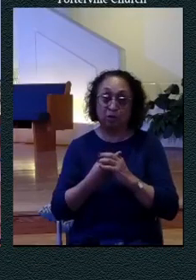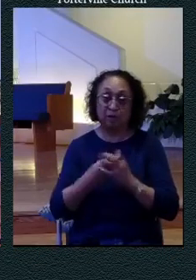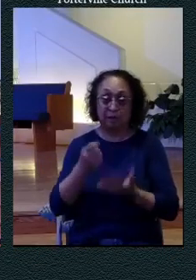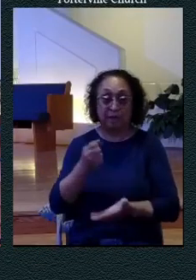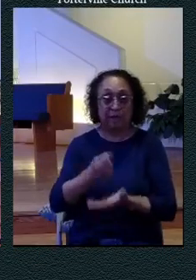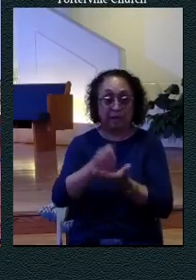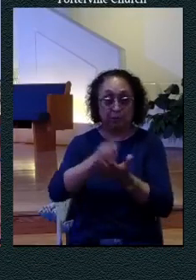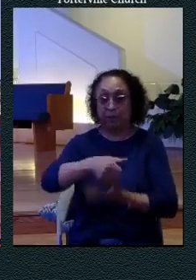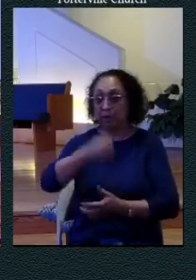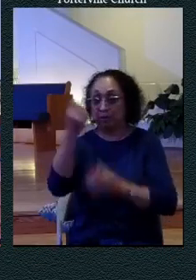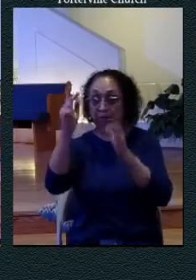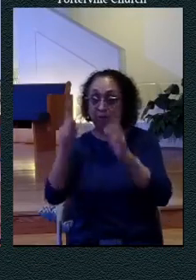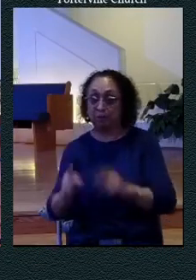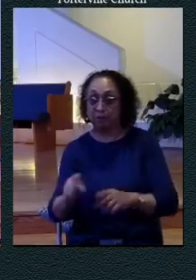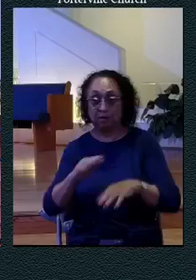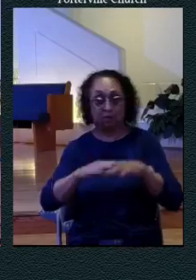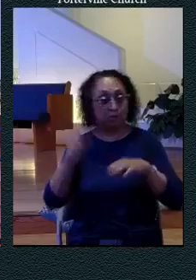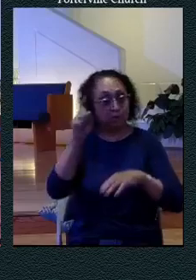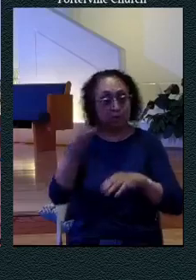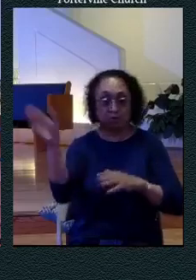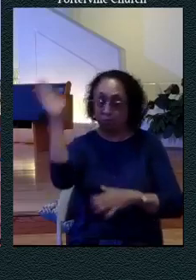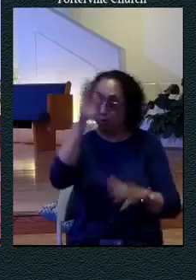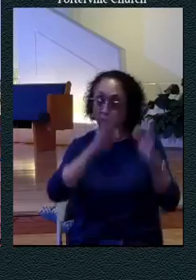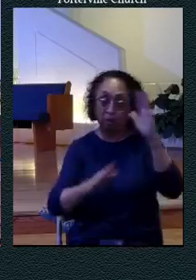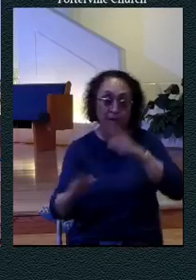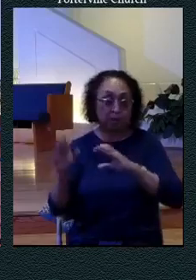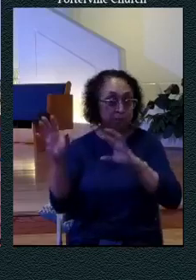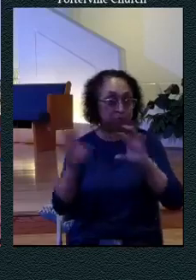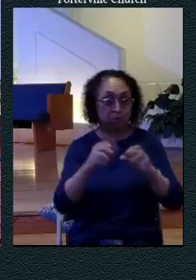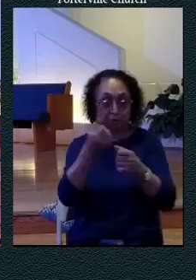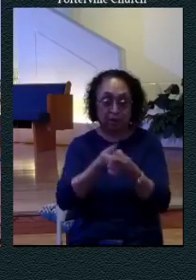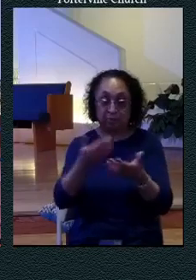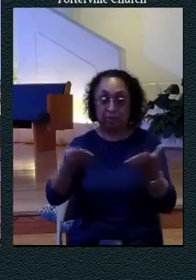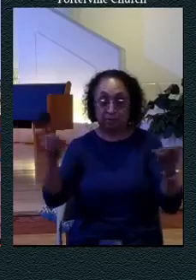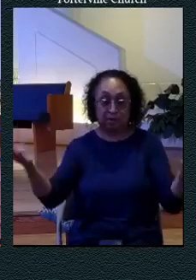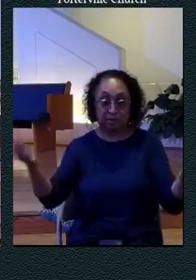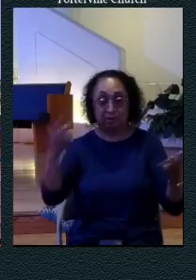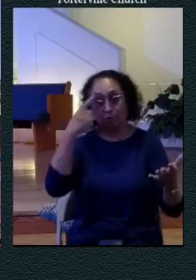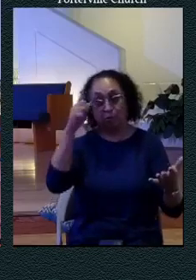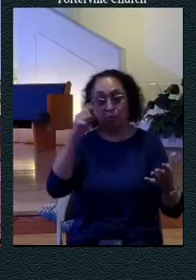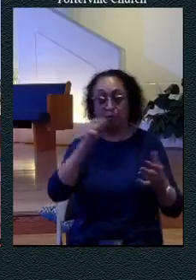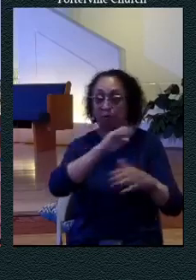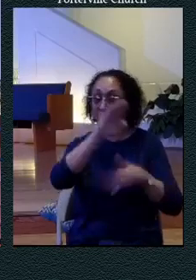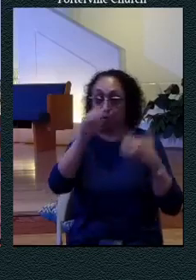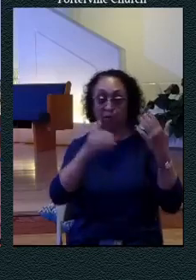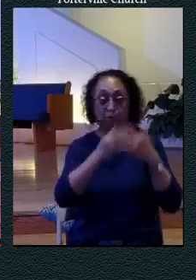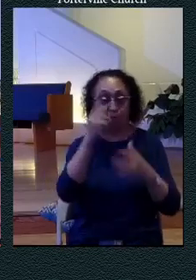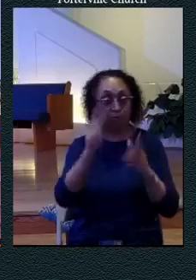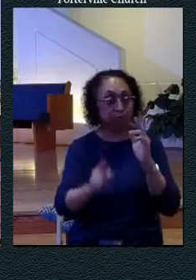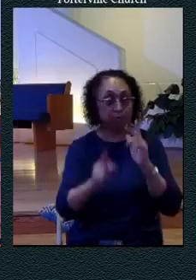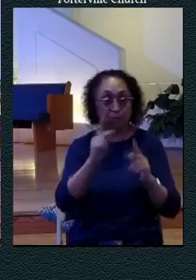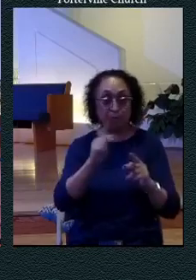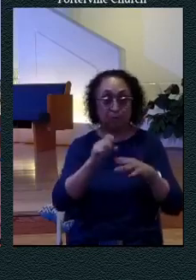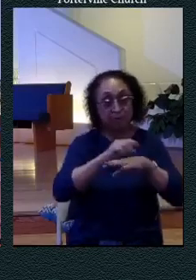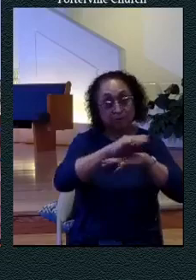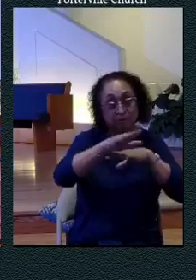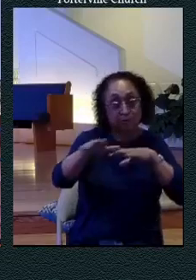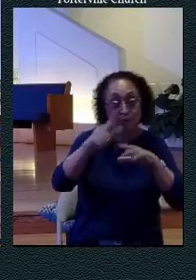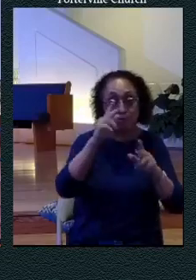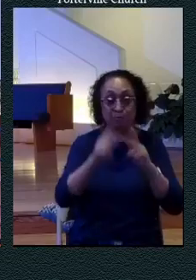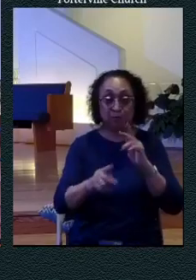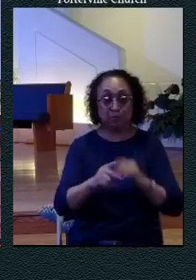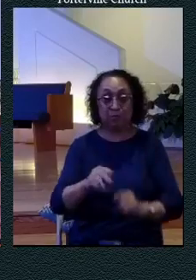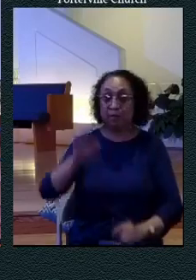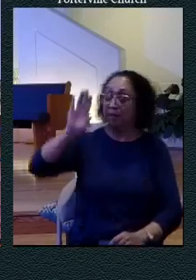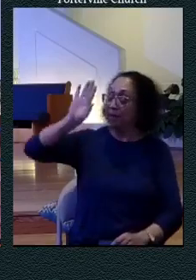We don't have to worry about trying to do everything for everyone in order to make a difference in this world. That's His